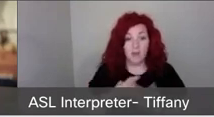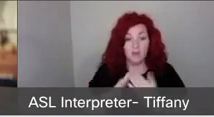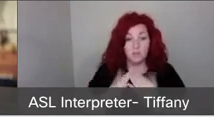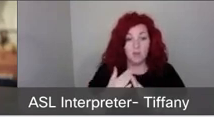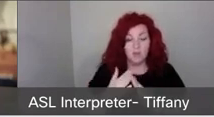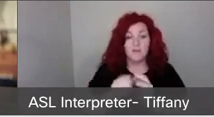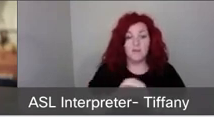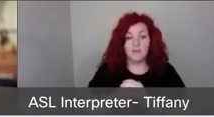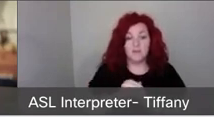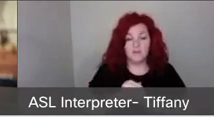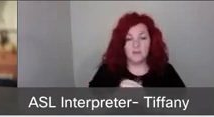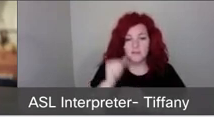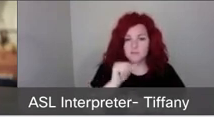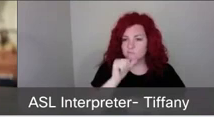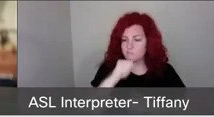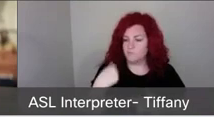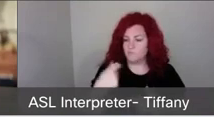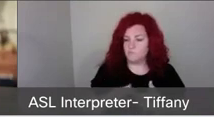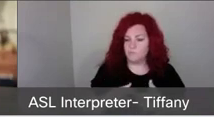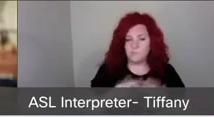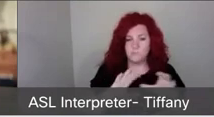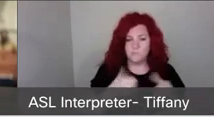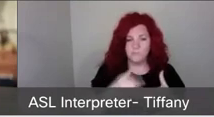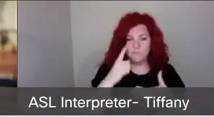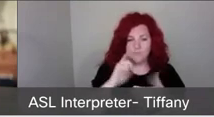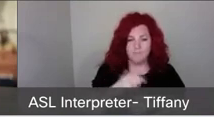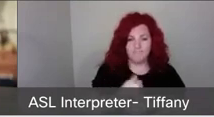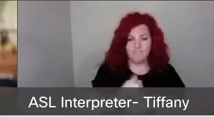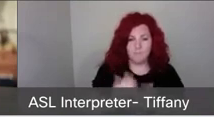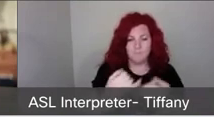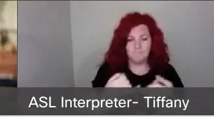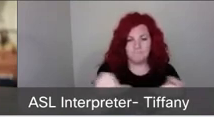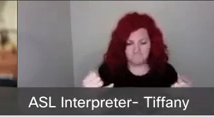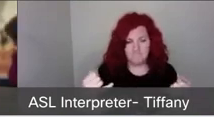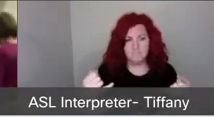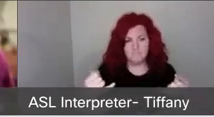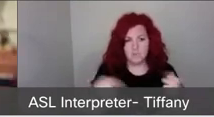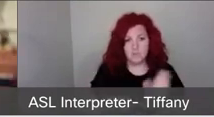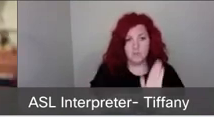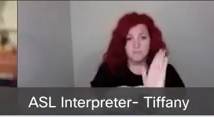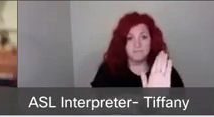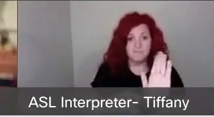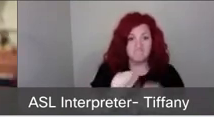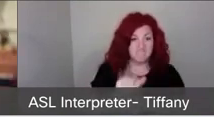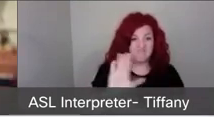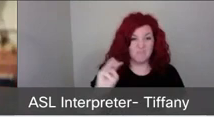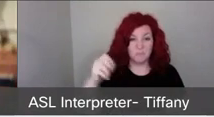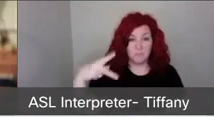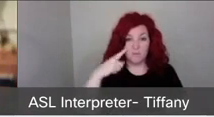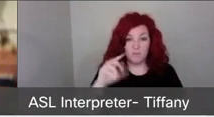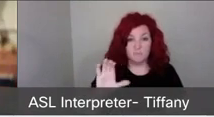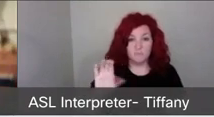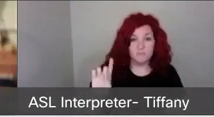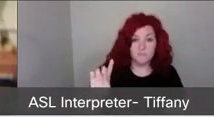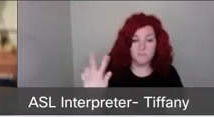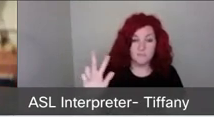here, like, the Arizona Latino Coalition for Fair Redistricting presented a map for like Congressional District 3, which